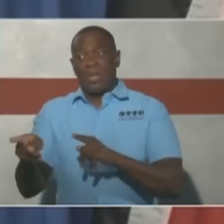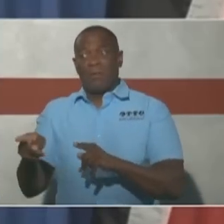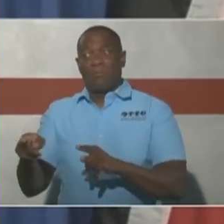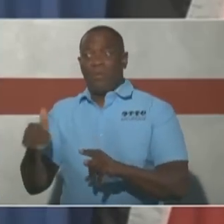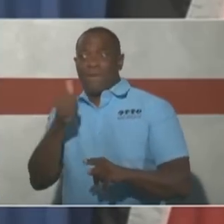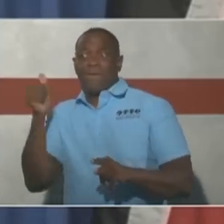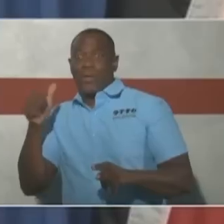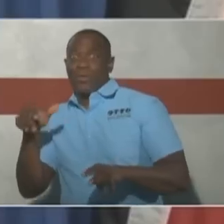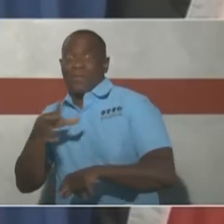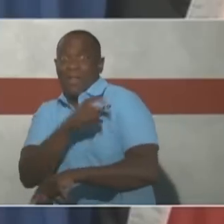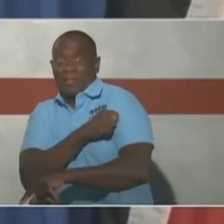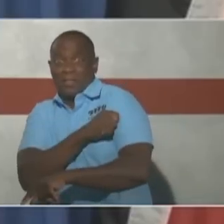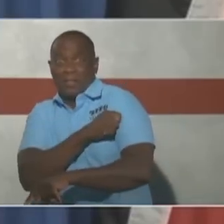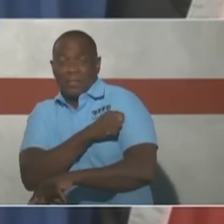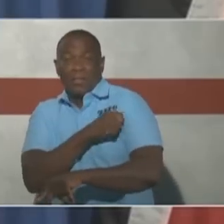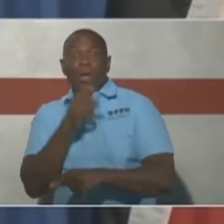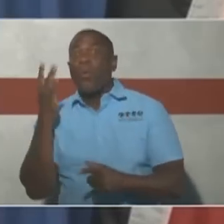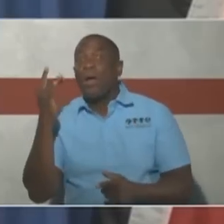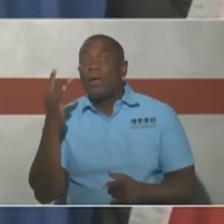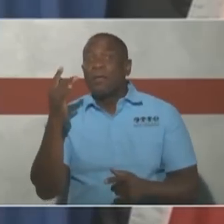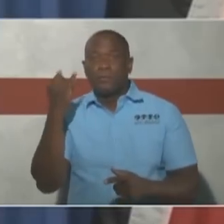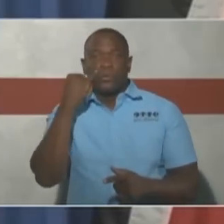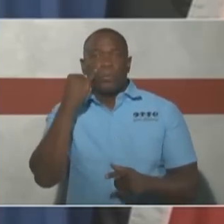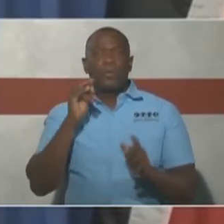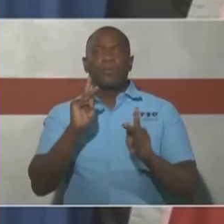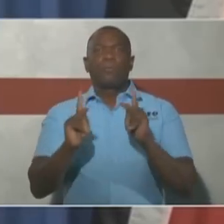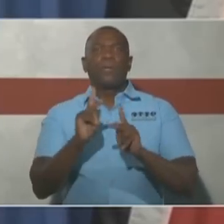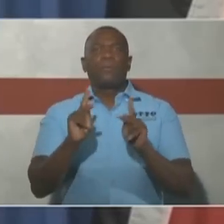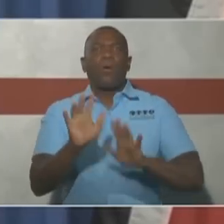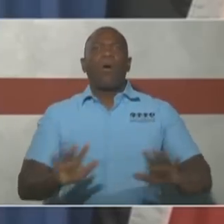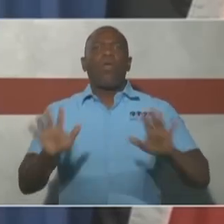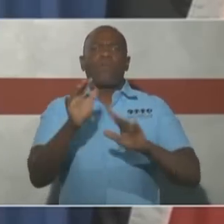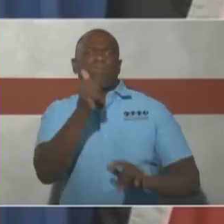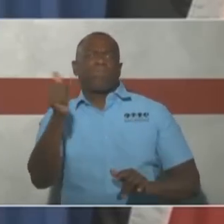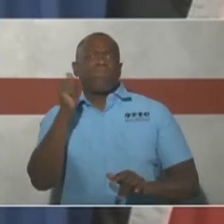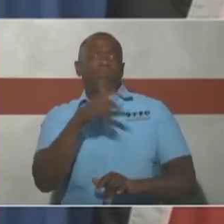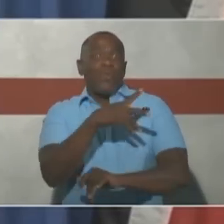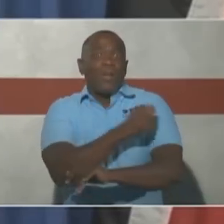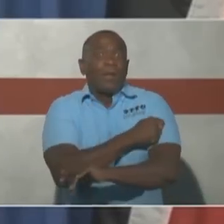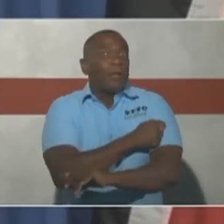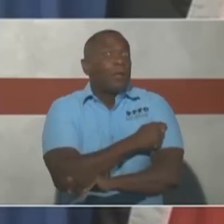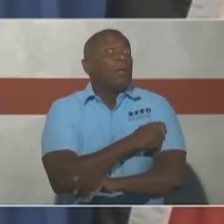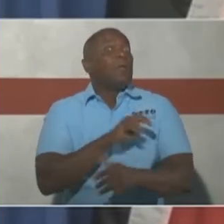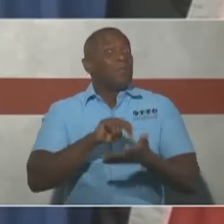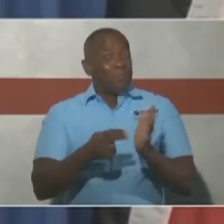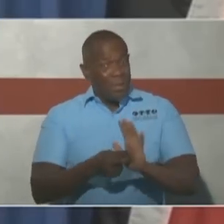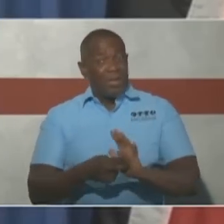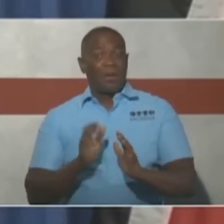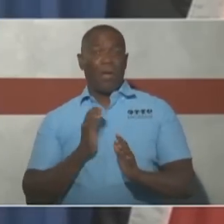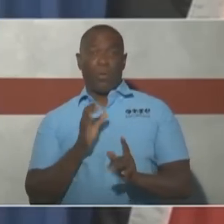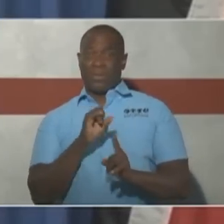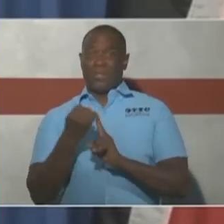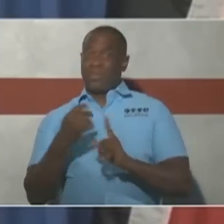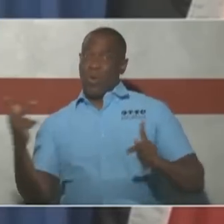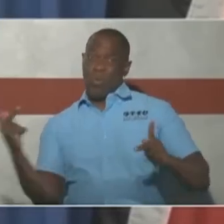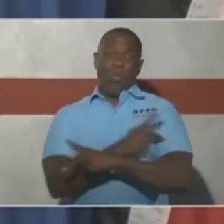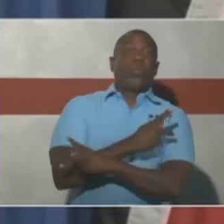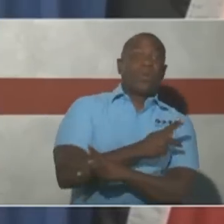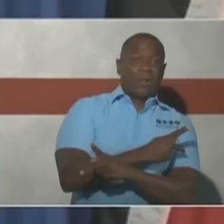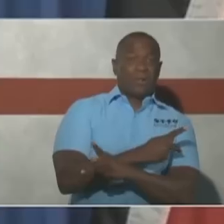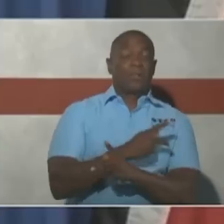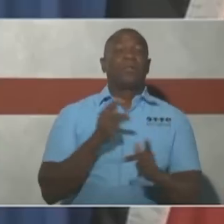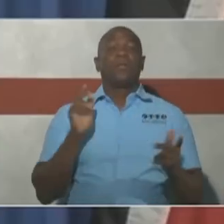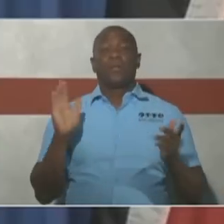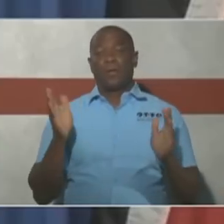not an explanation for the vaccination program. The people who got vaccinated did